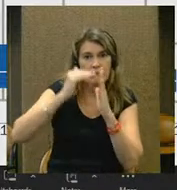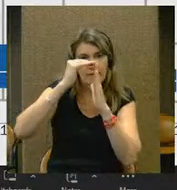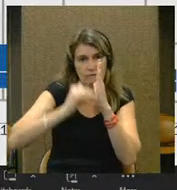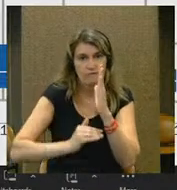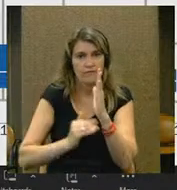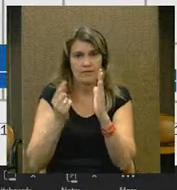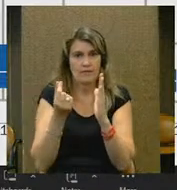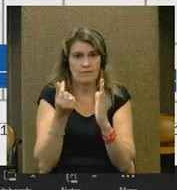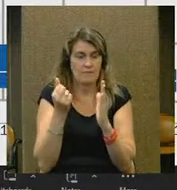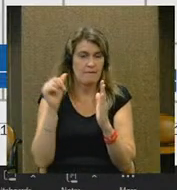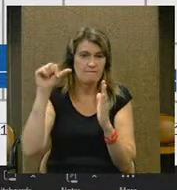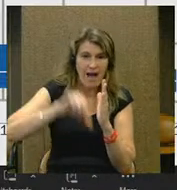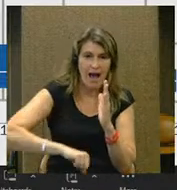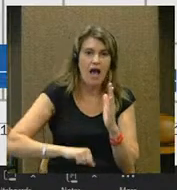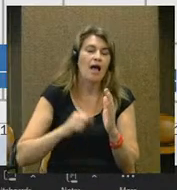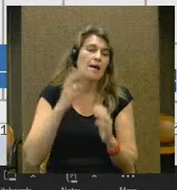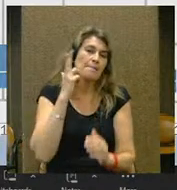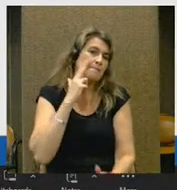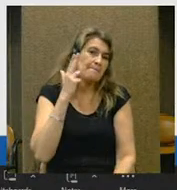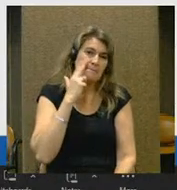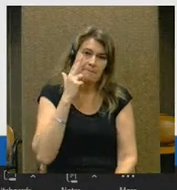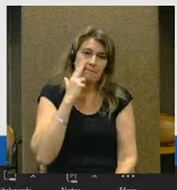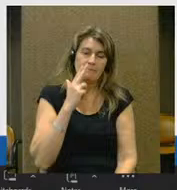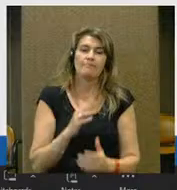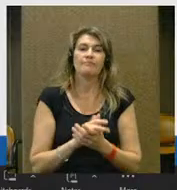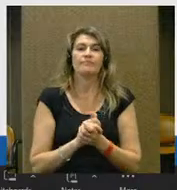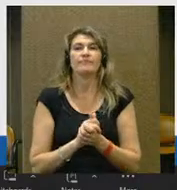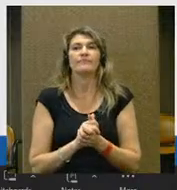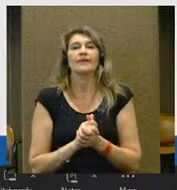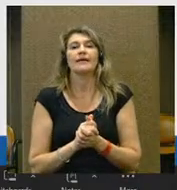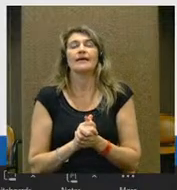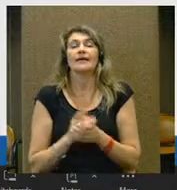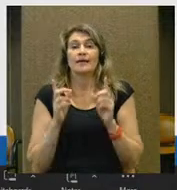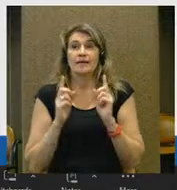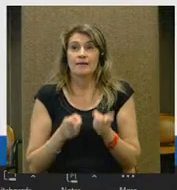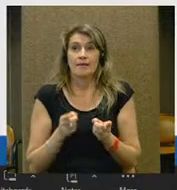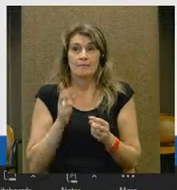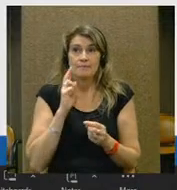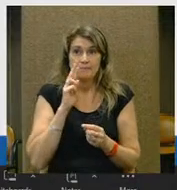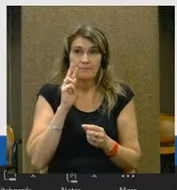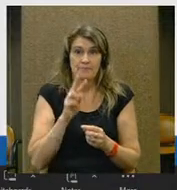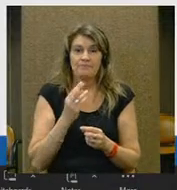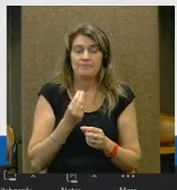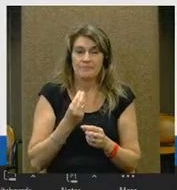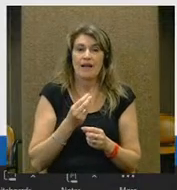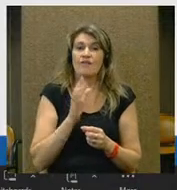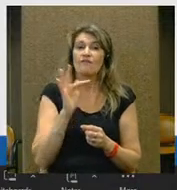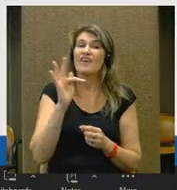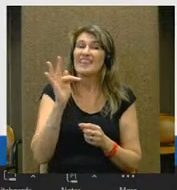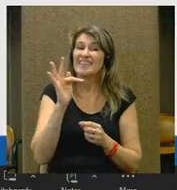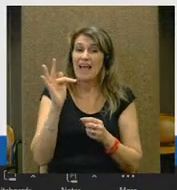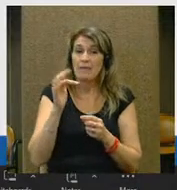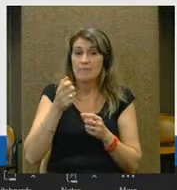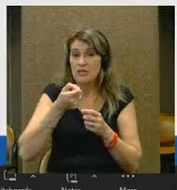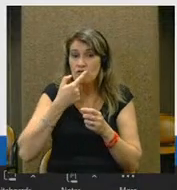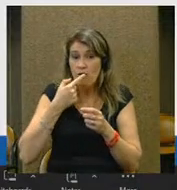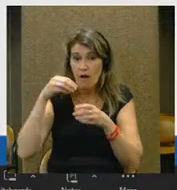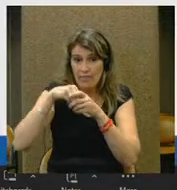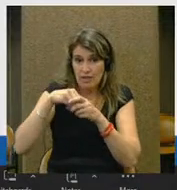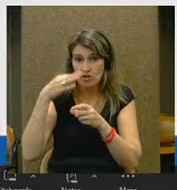problems. The other thing you have to realize is that even though fentanyl is associated with something close